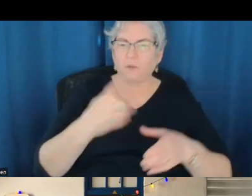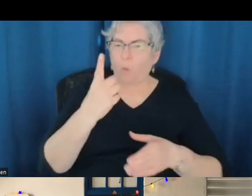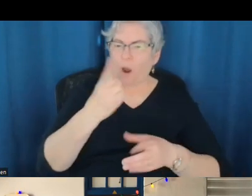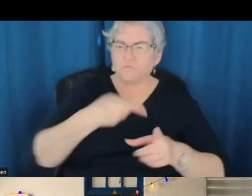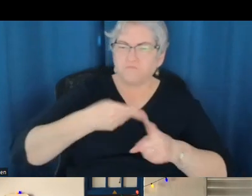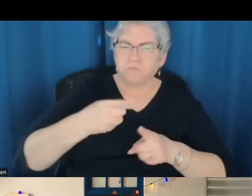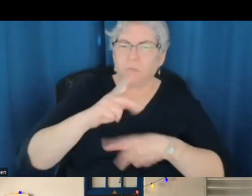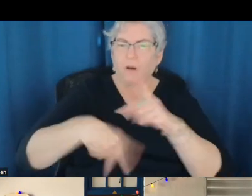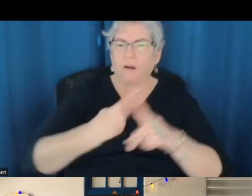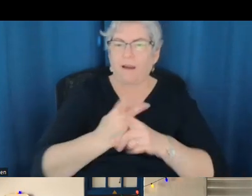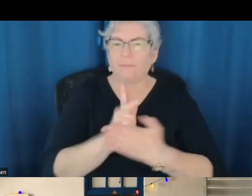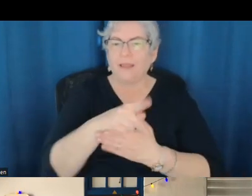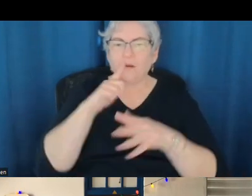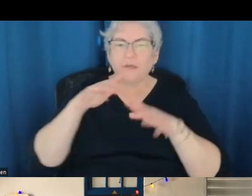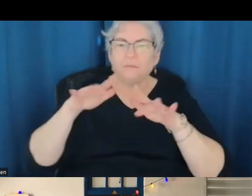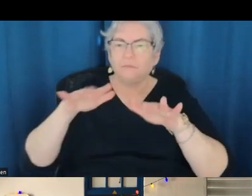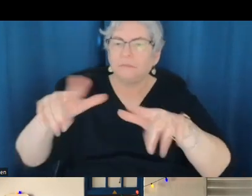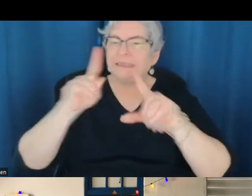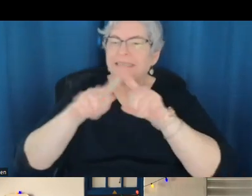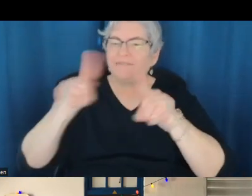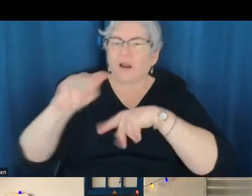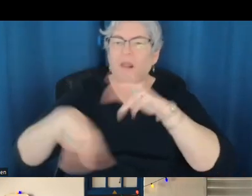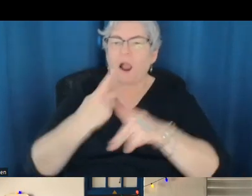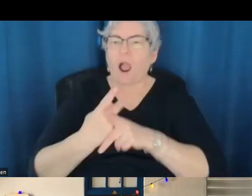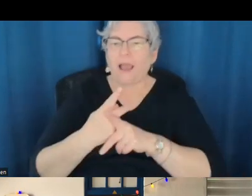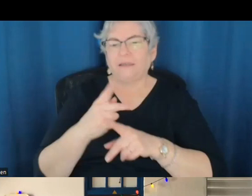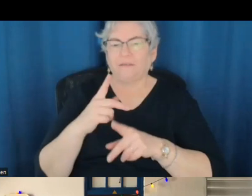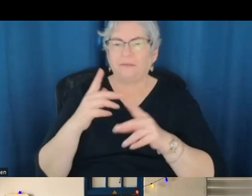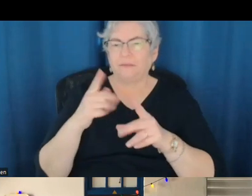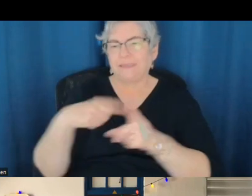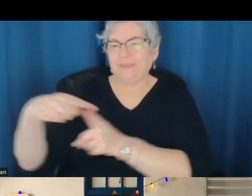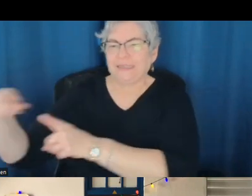species, these are drifts of various species that are repeated.